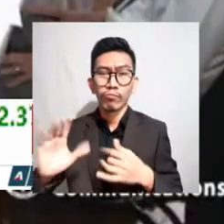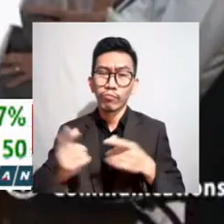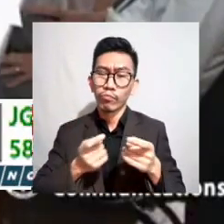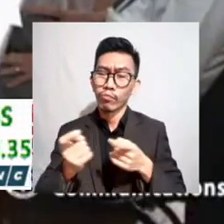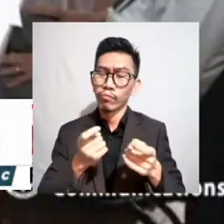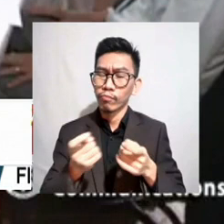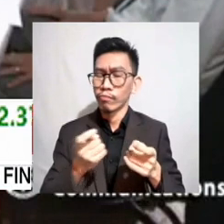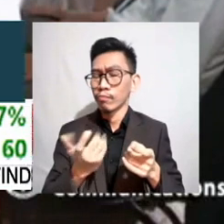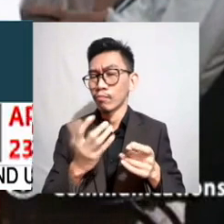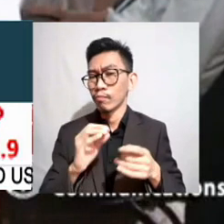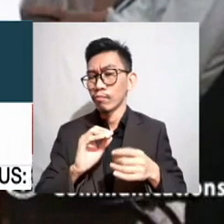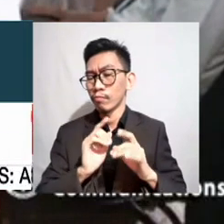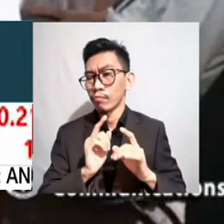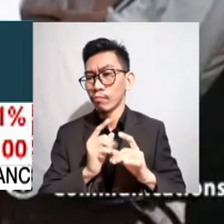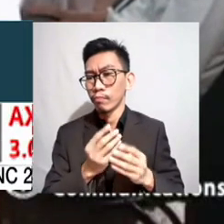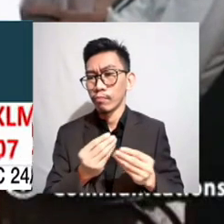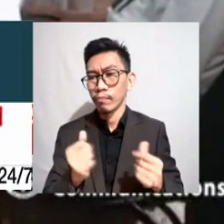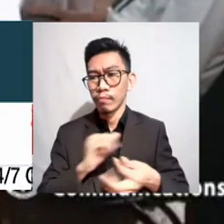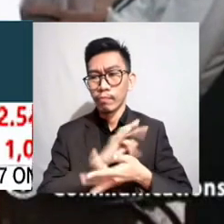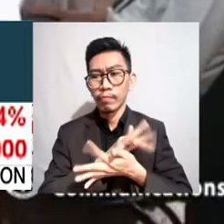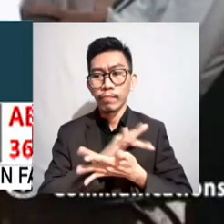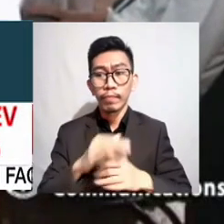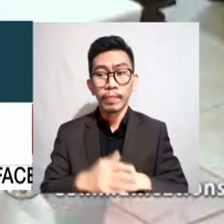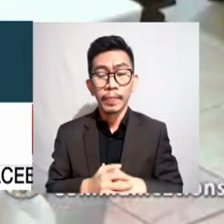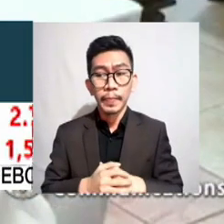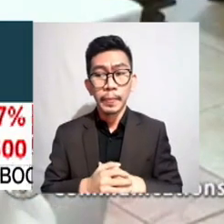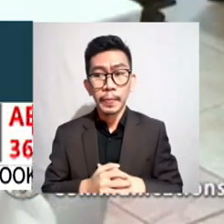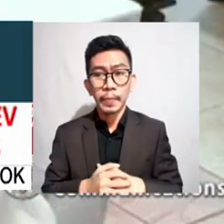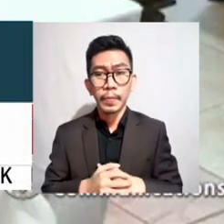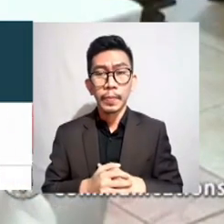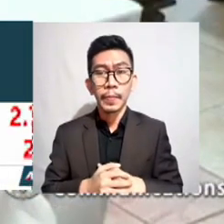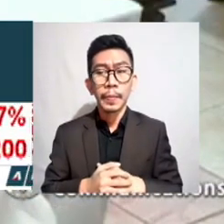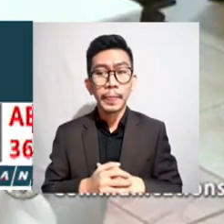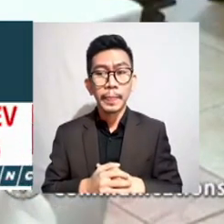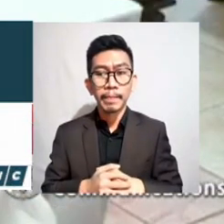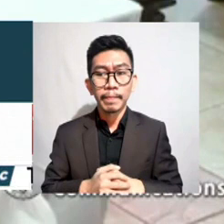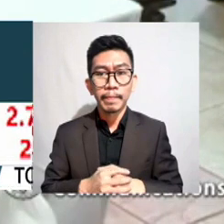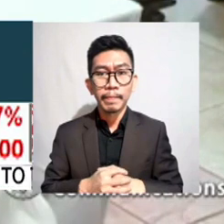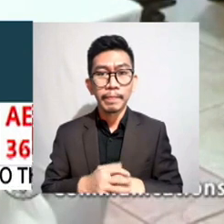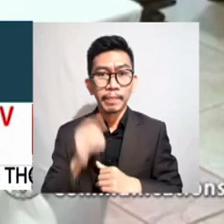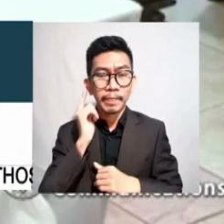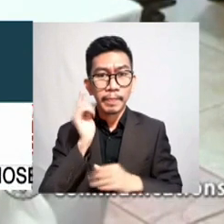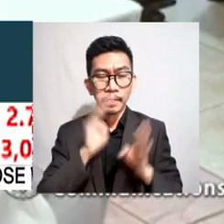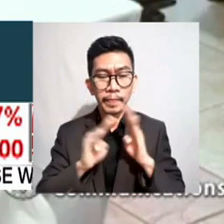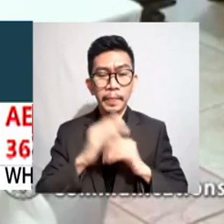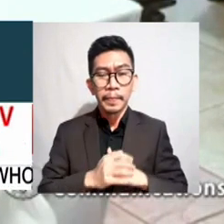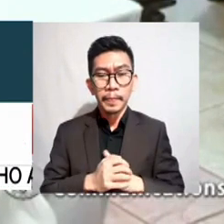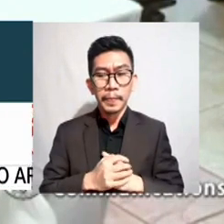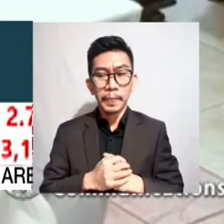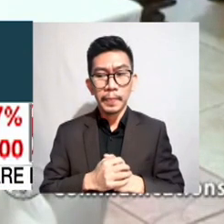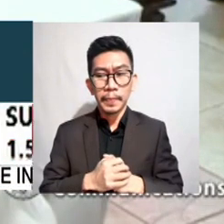Rodrigo Duterte and his spokesperson Harry Roque accused critics of using the pandemic for their own political gains, with